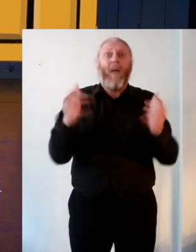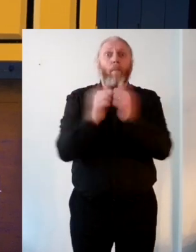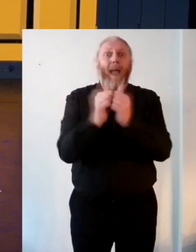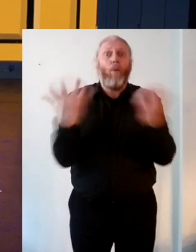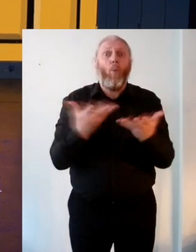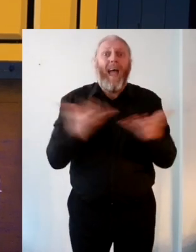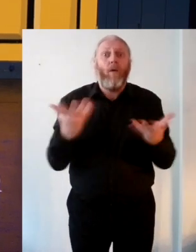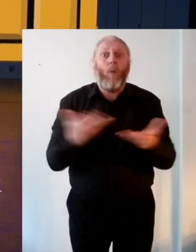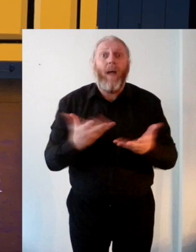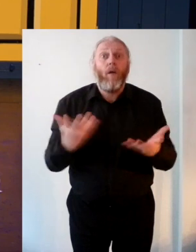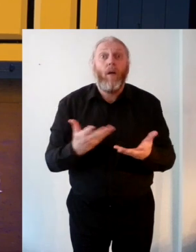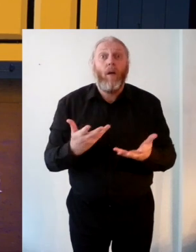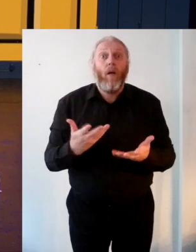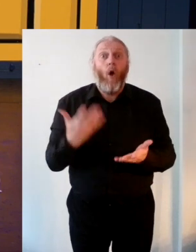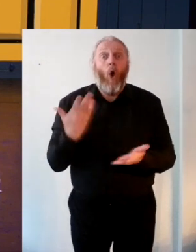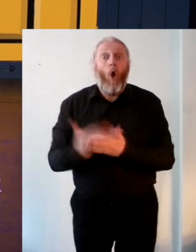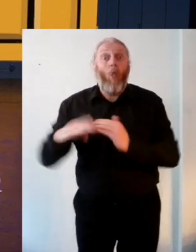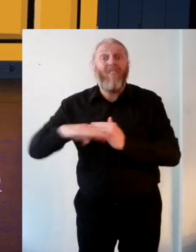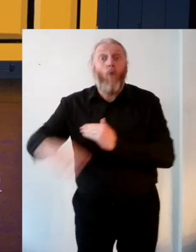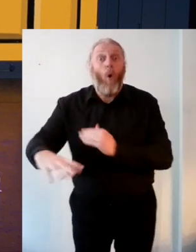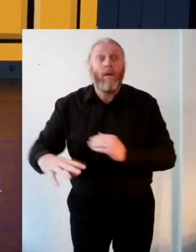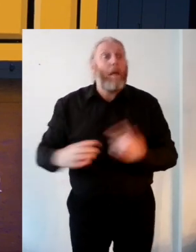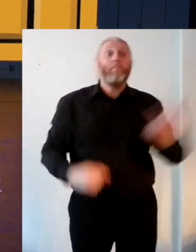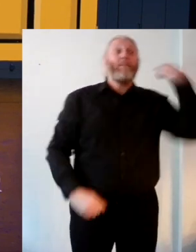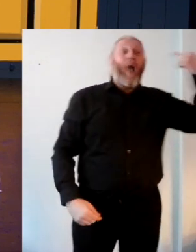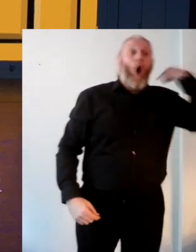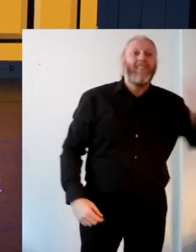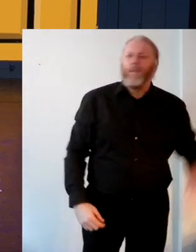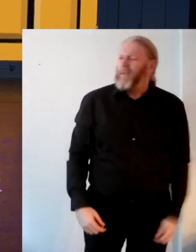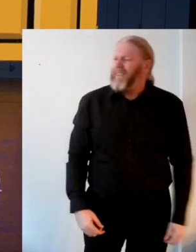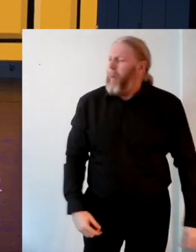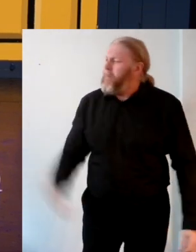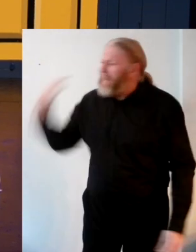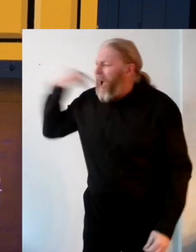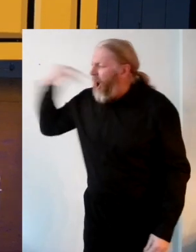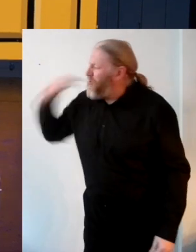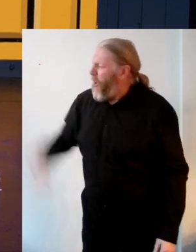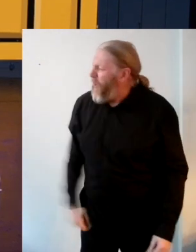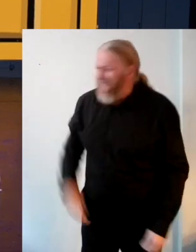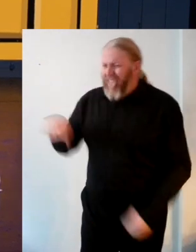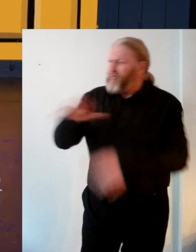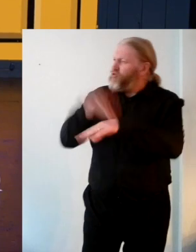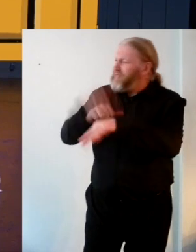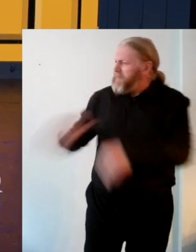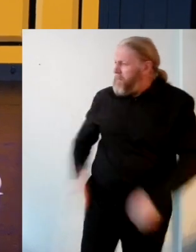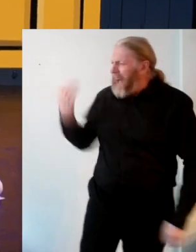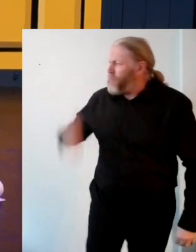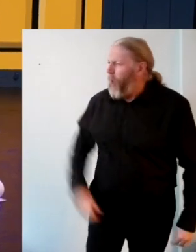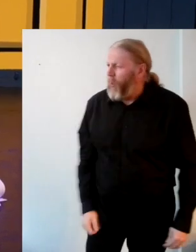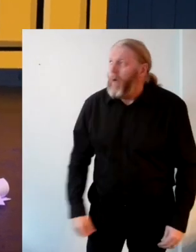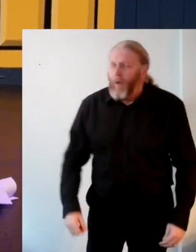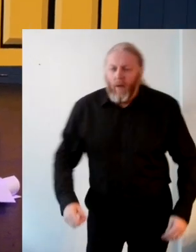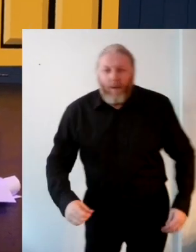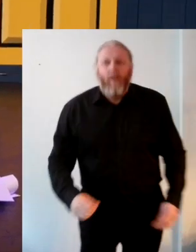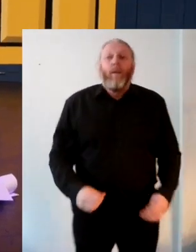go? It's behind you. It's not behind me. It's not a pantomime. Right, here